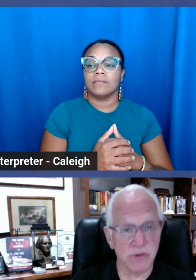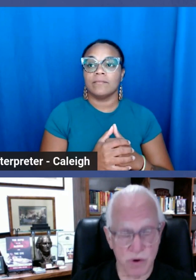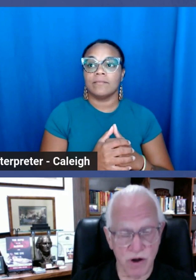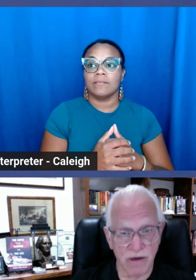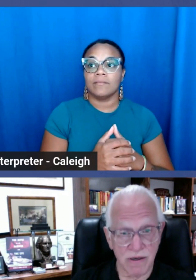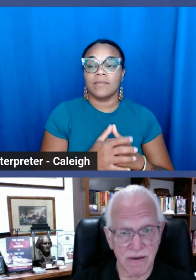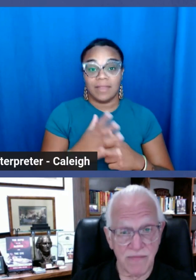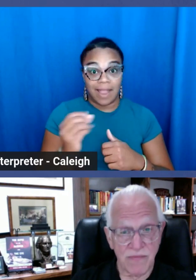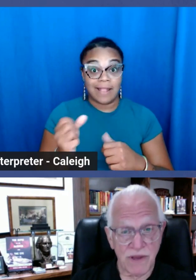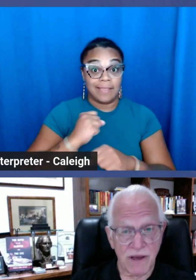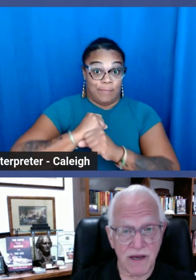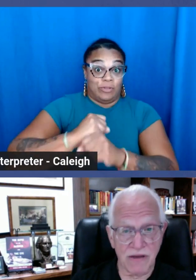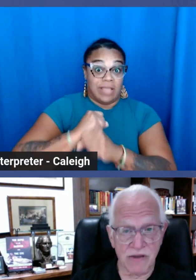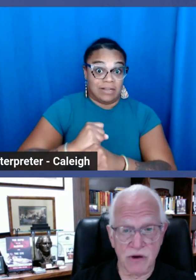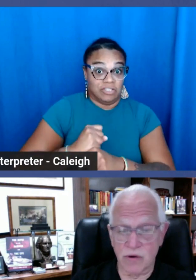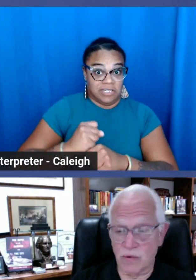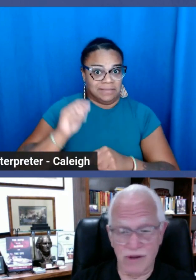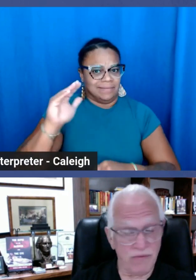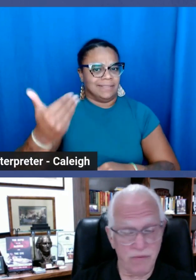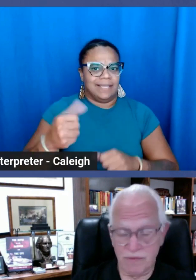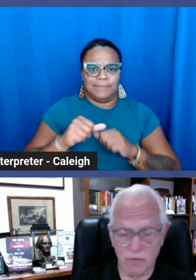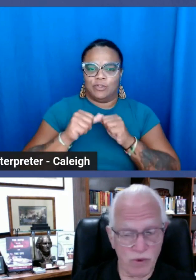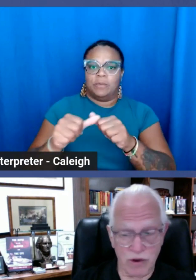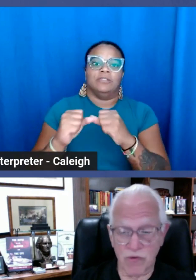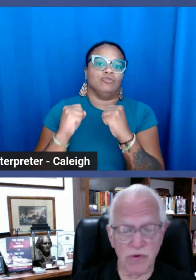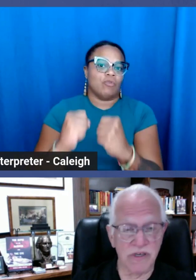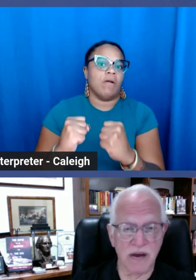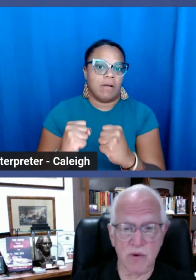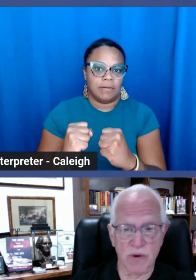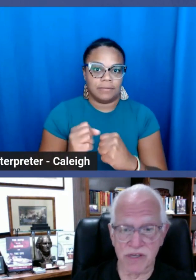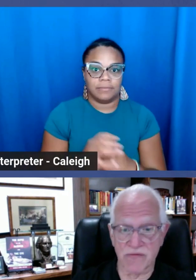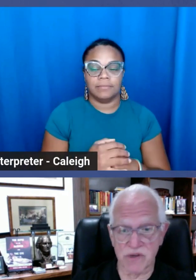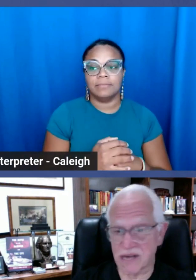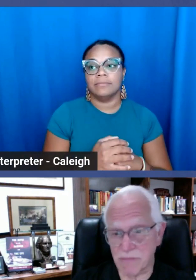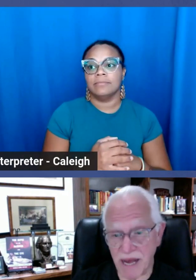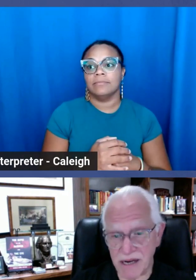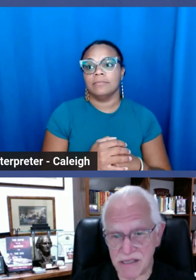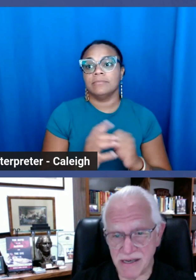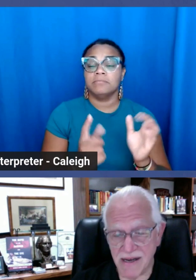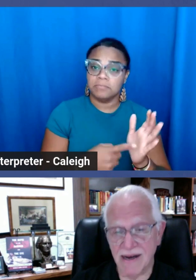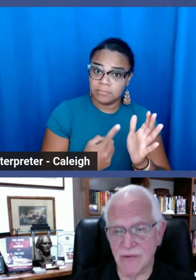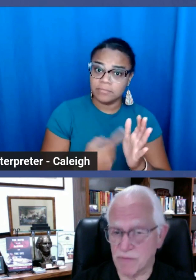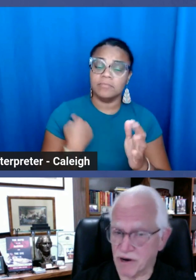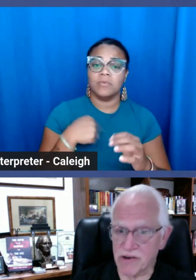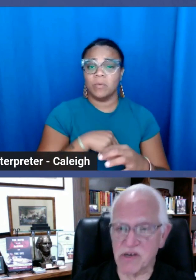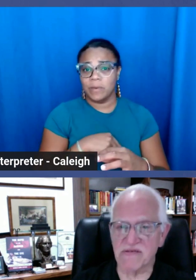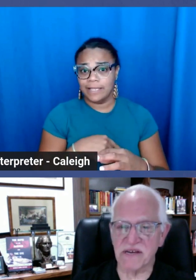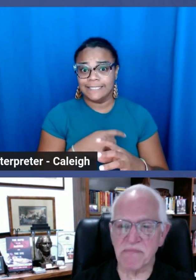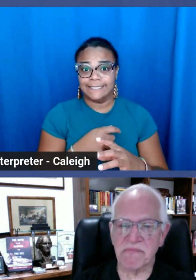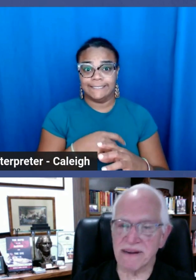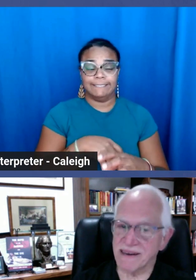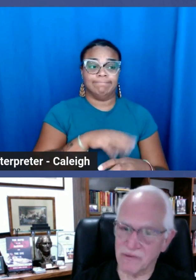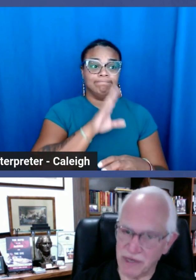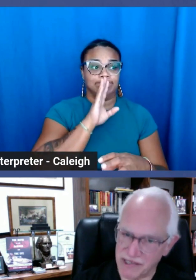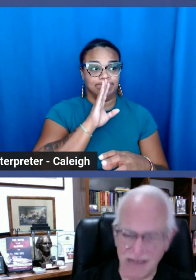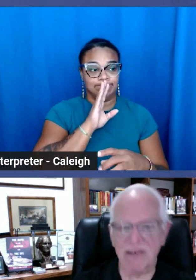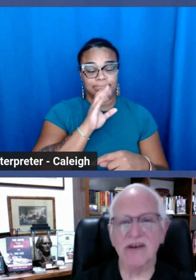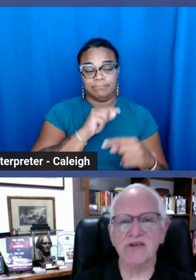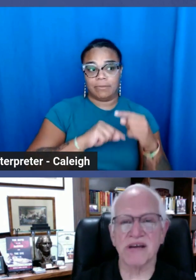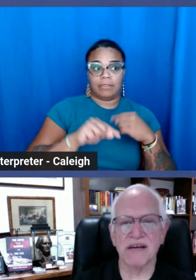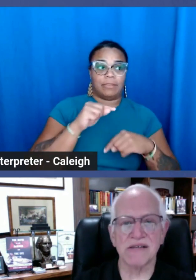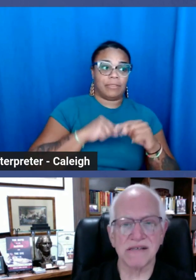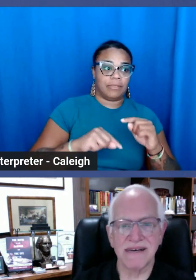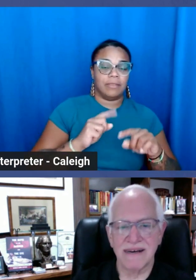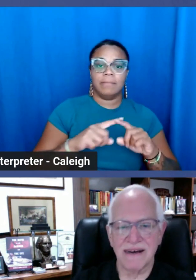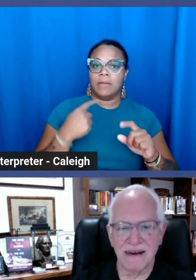remains strong. And so we go through a time when we suffer setbacks, and we pick ourselves up and we take the